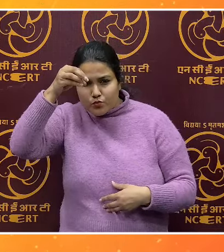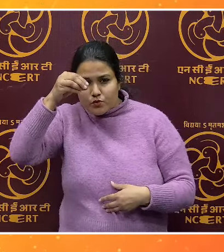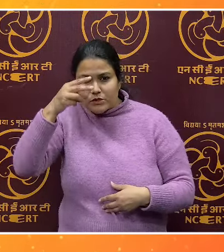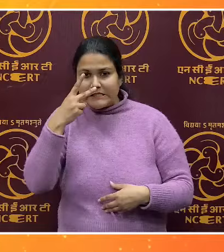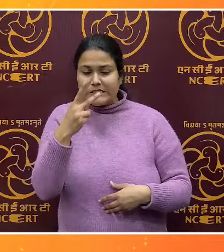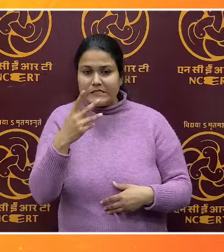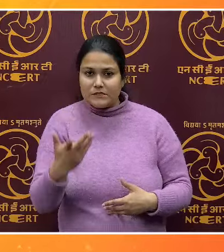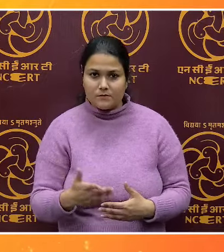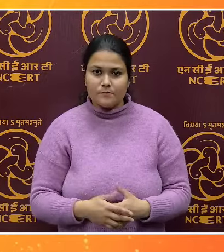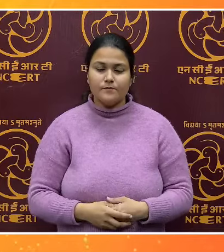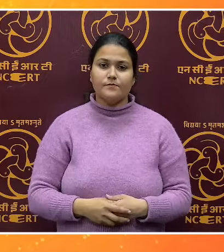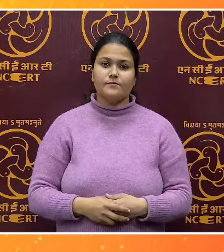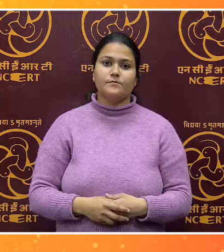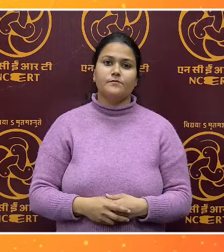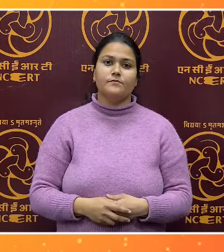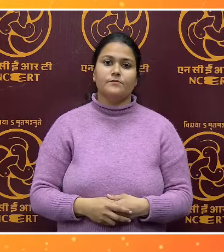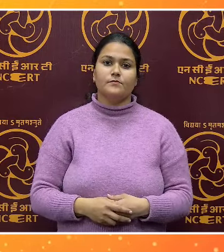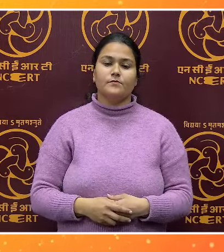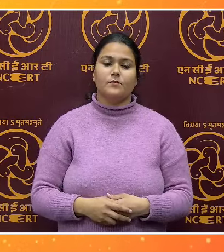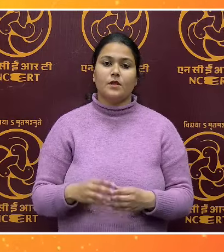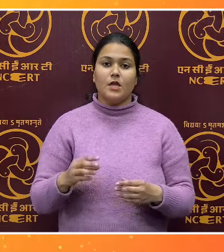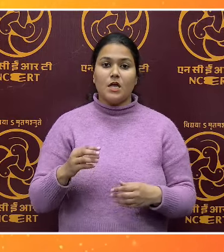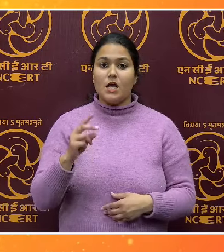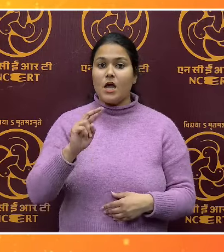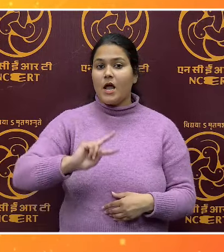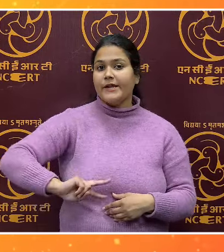complex, that is we double salt example more salt,